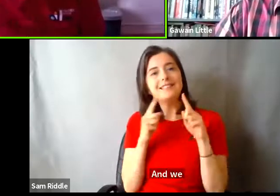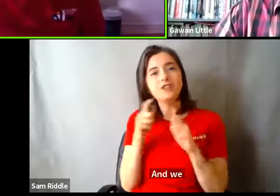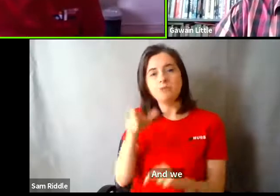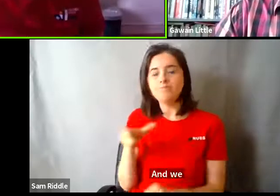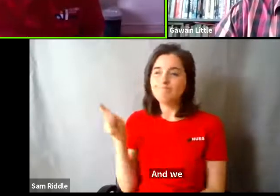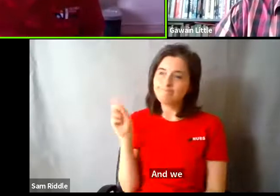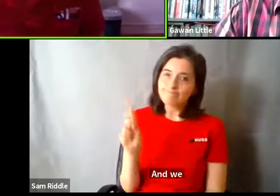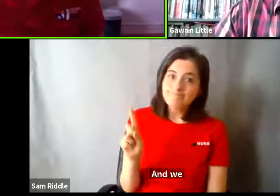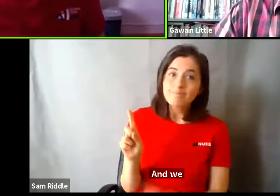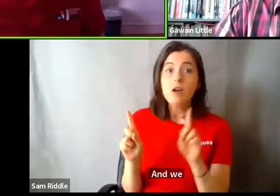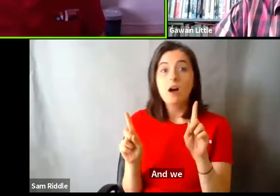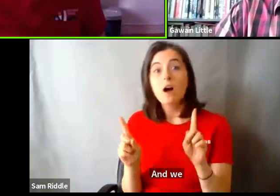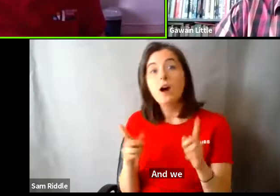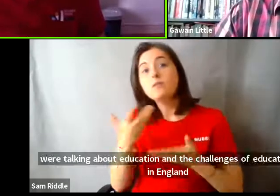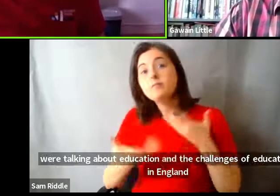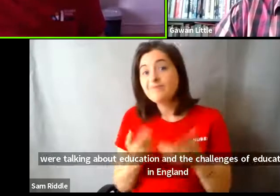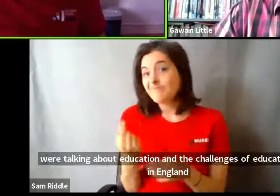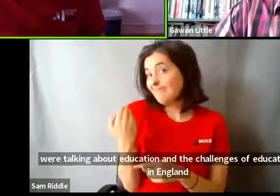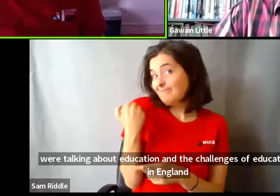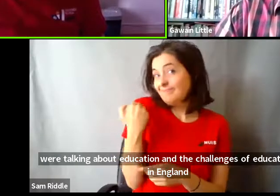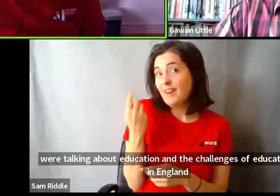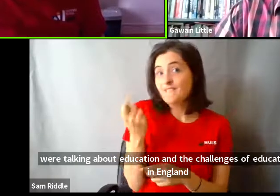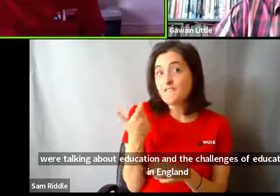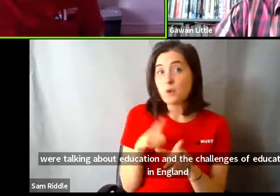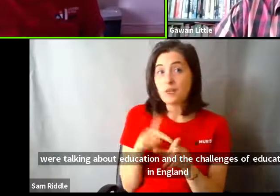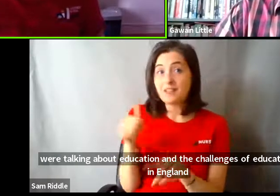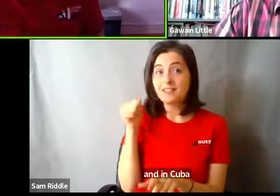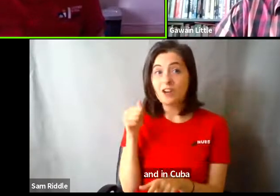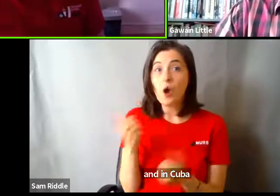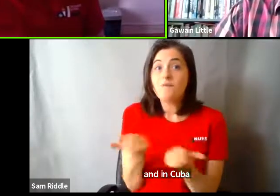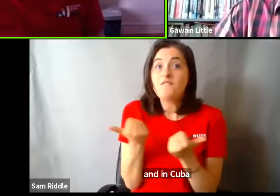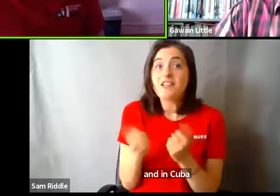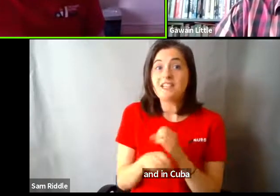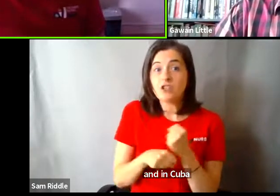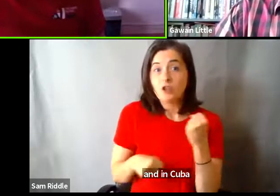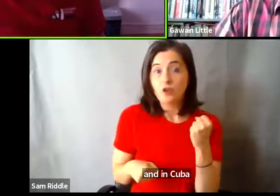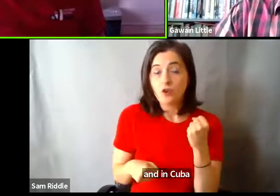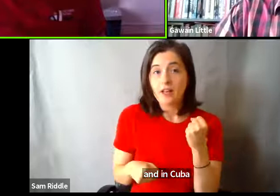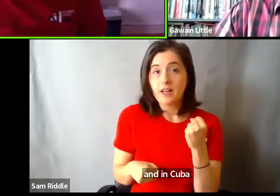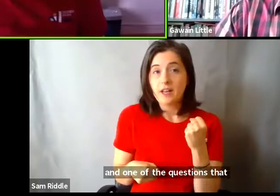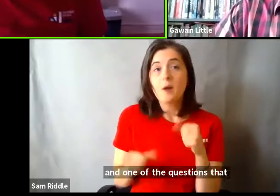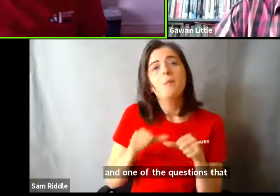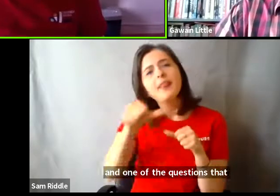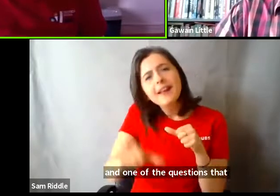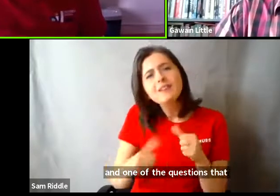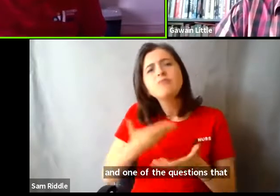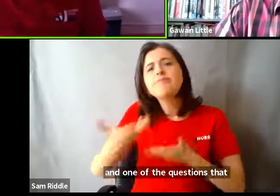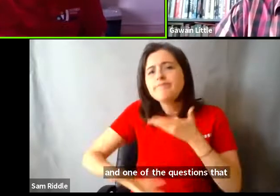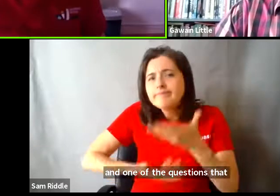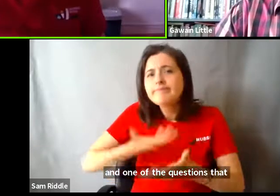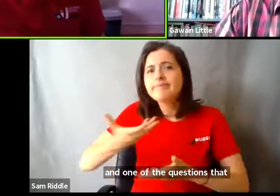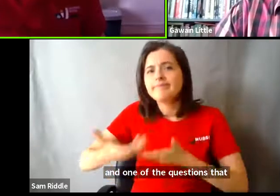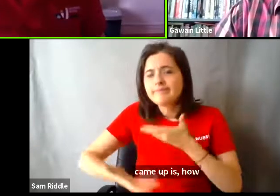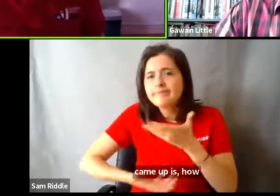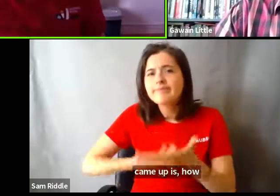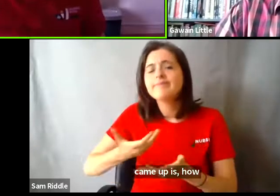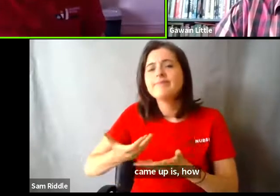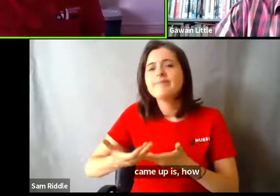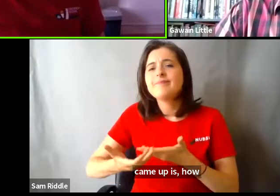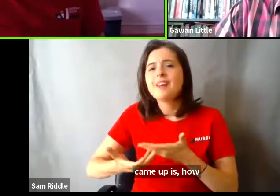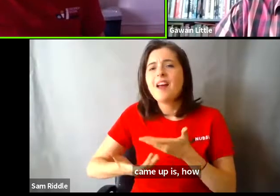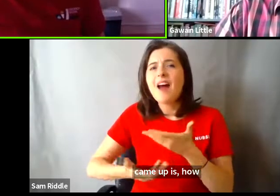having just a few years ago completed his degree, but then went on to explain to the Cuban students that he